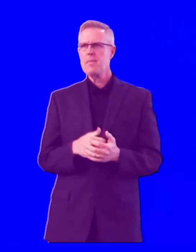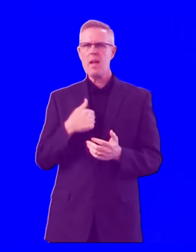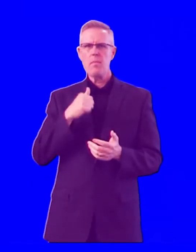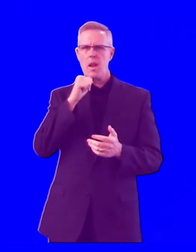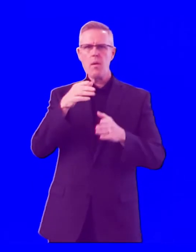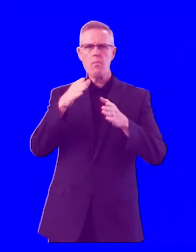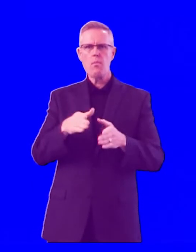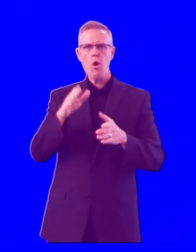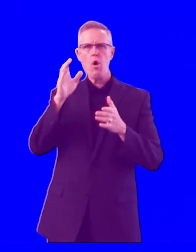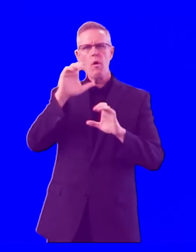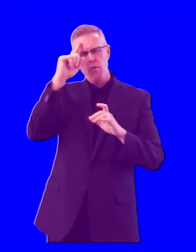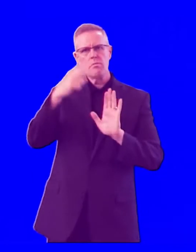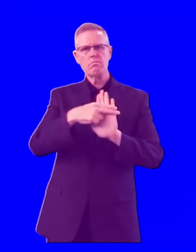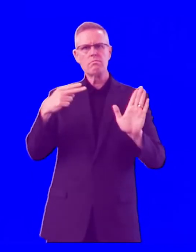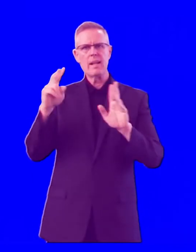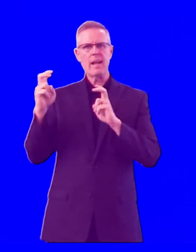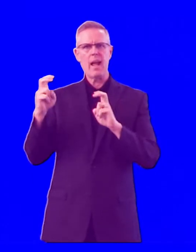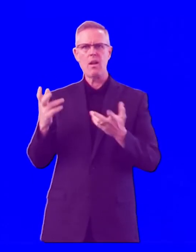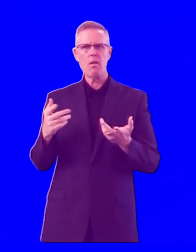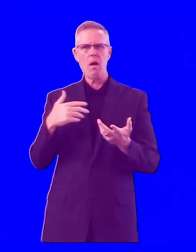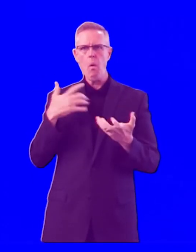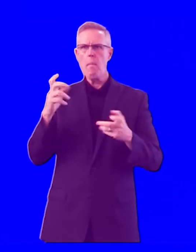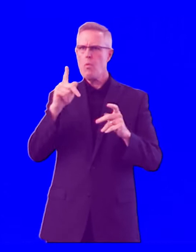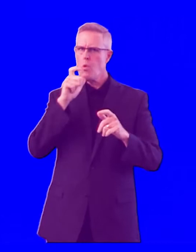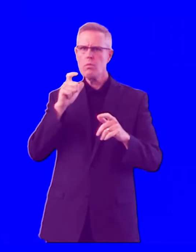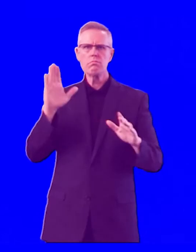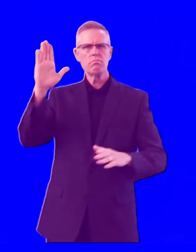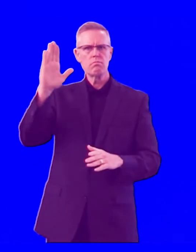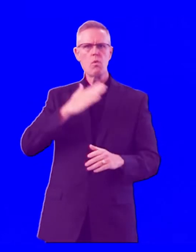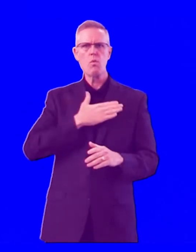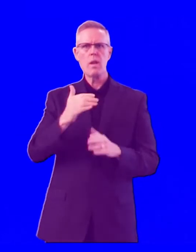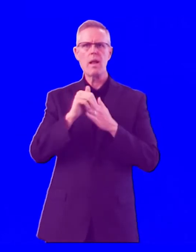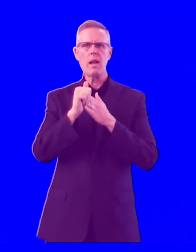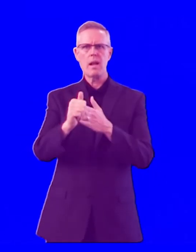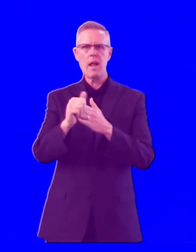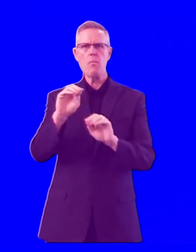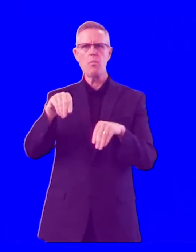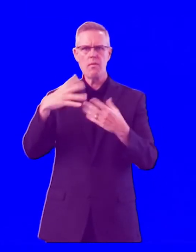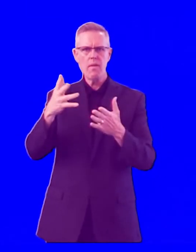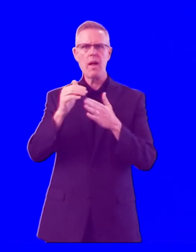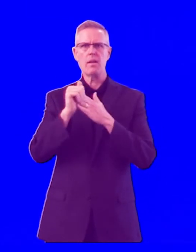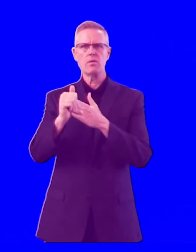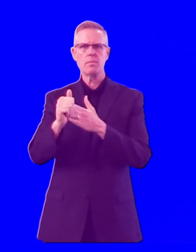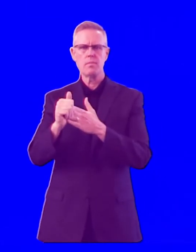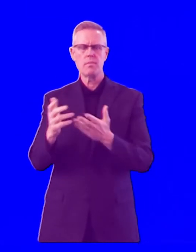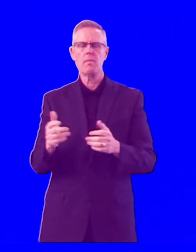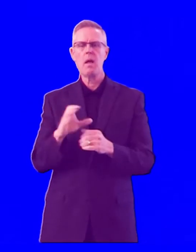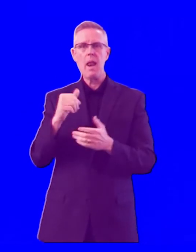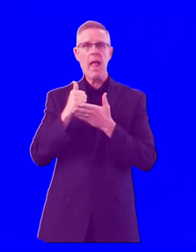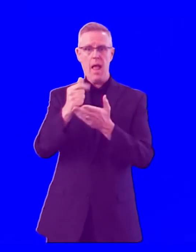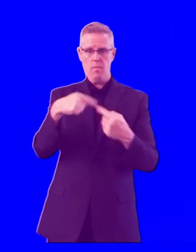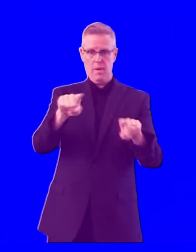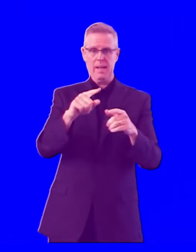or of a person who looks for titles. I look for people that step up and lead and provide that leadership and help the